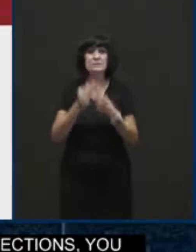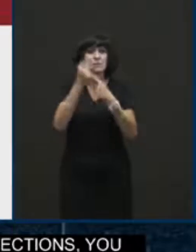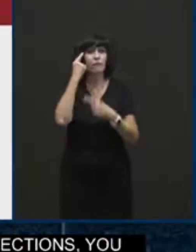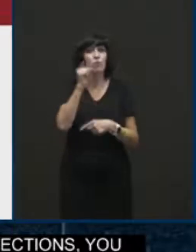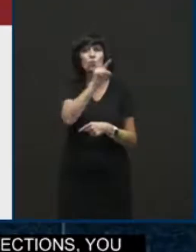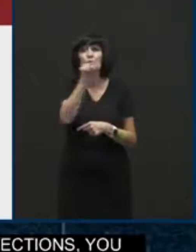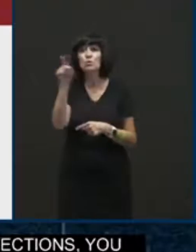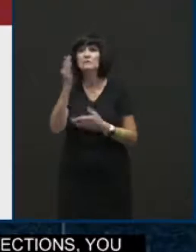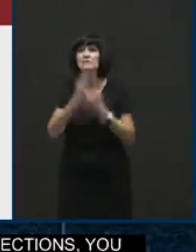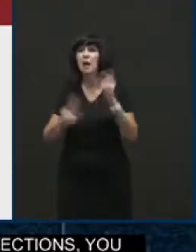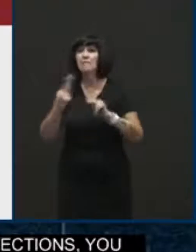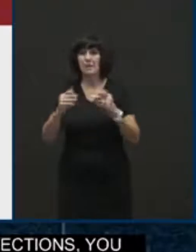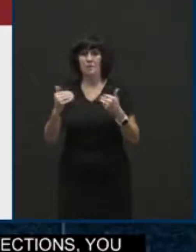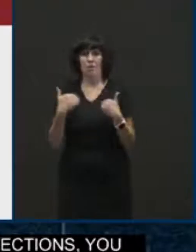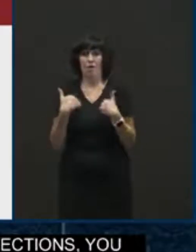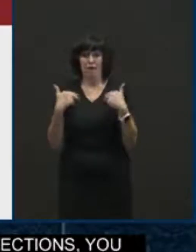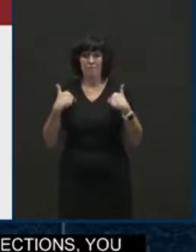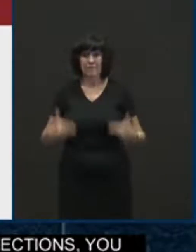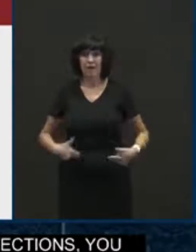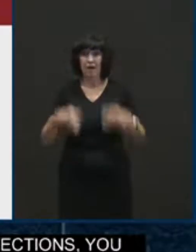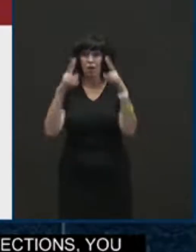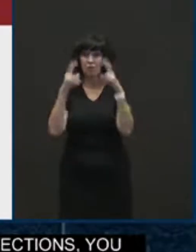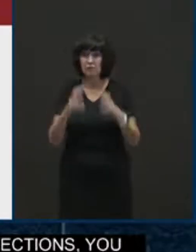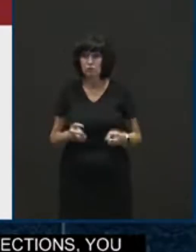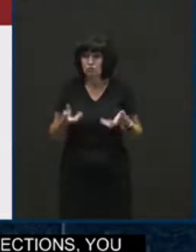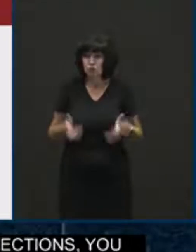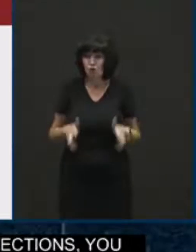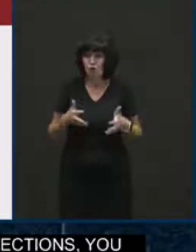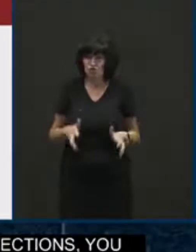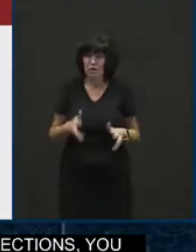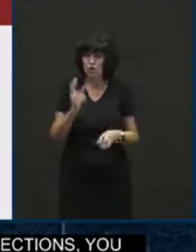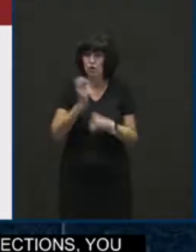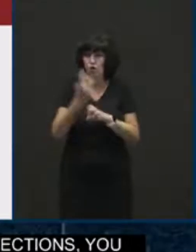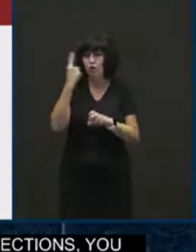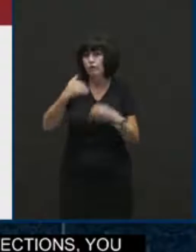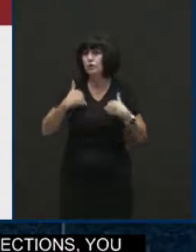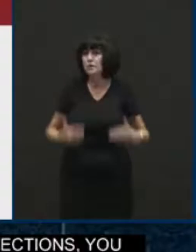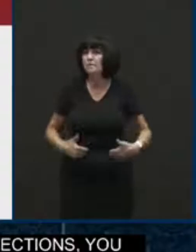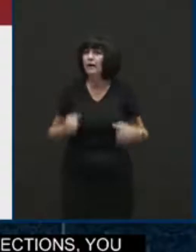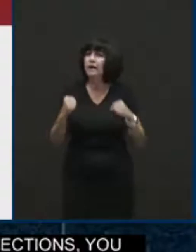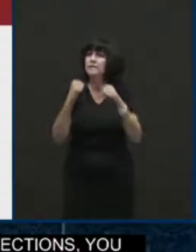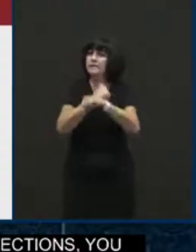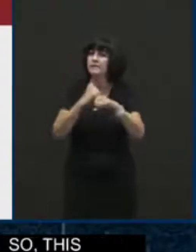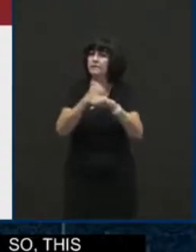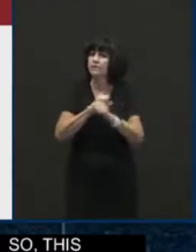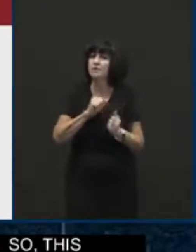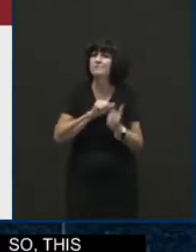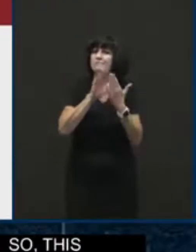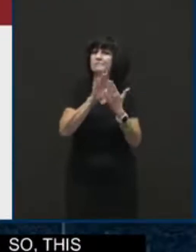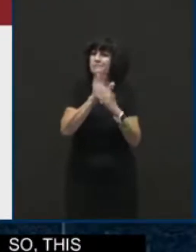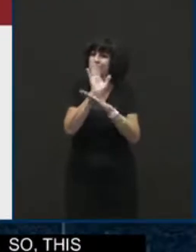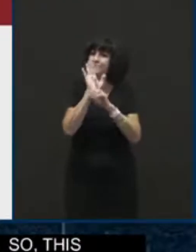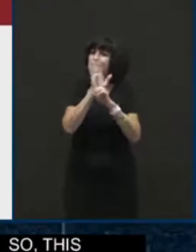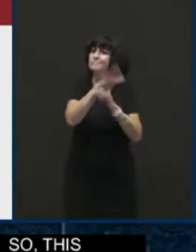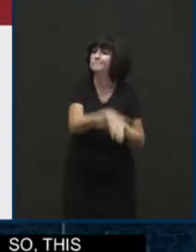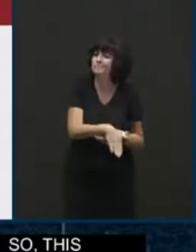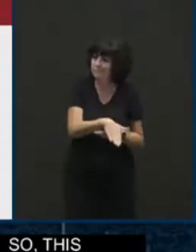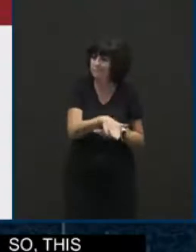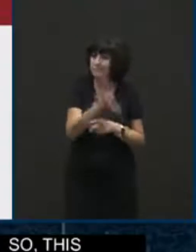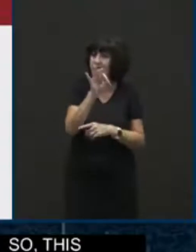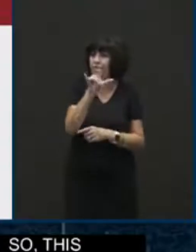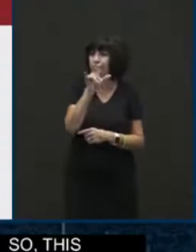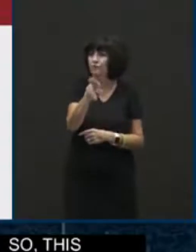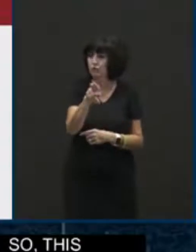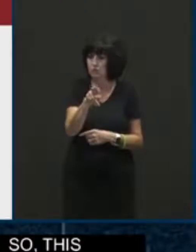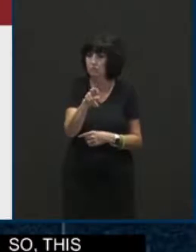who get either or both infections. So we know that the vaccine itself, the flu vaccine, isn't going to prevent you